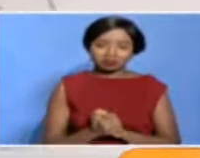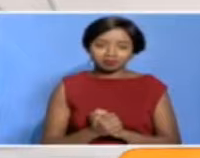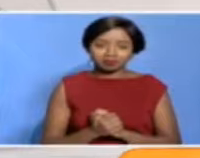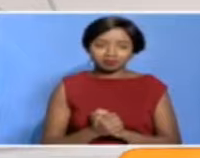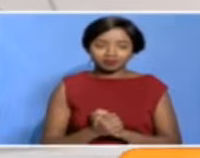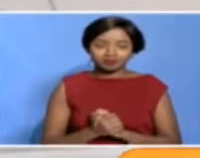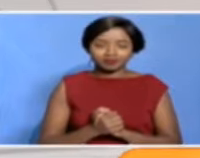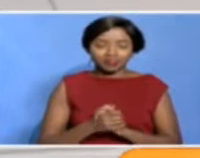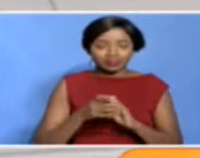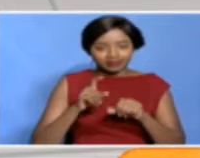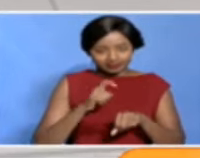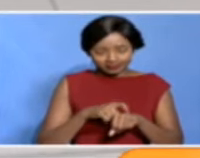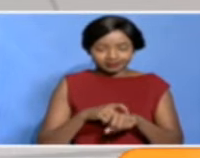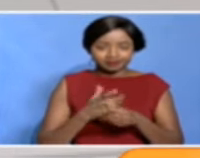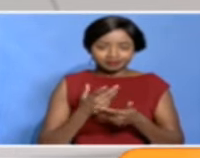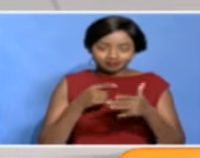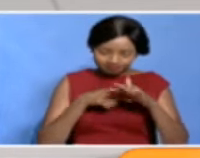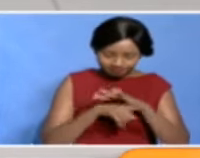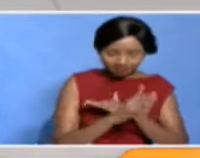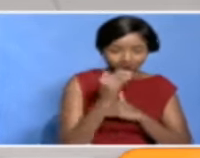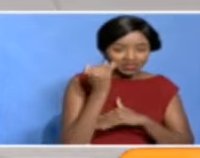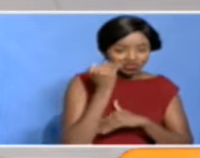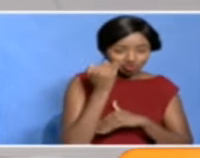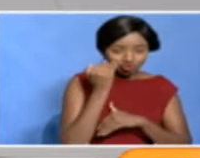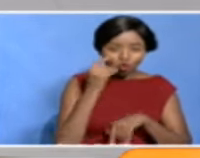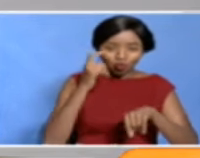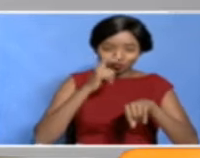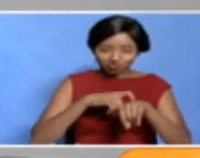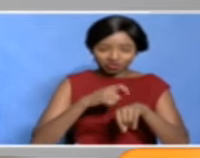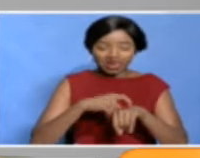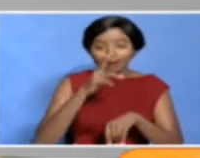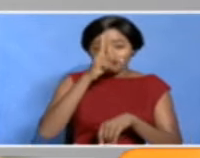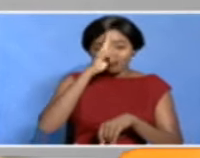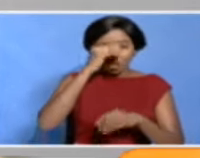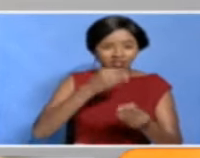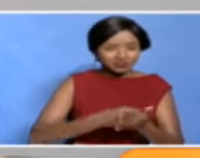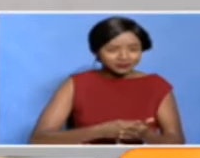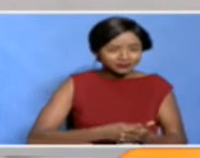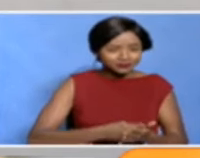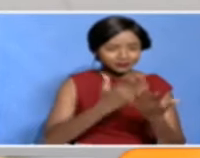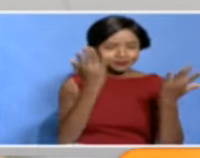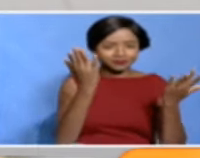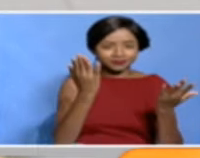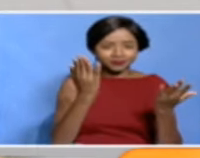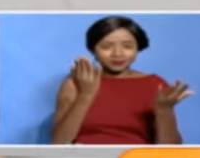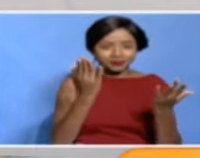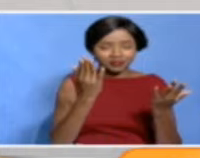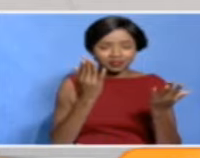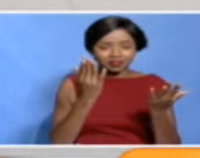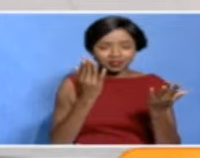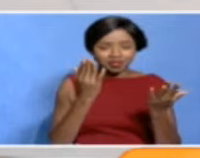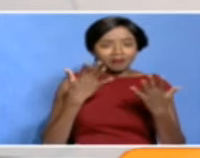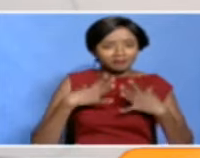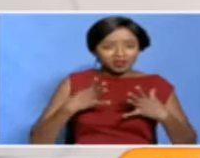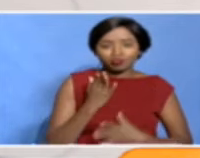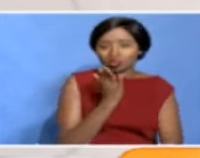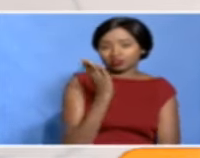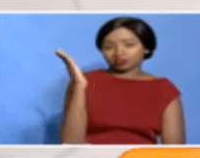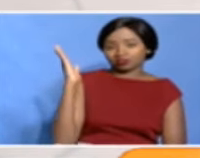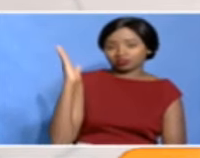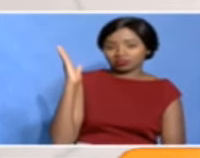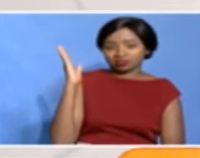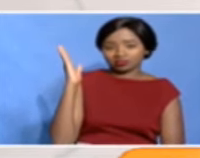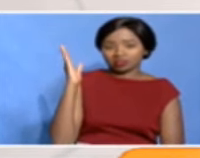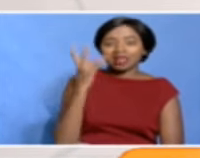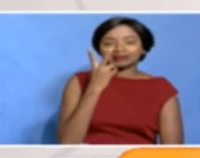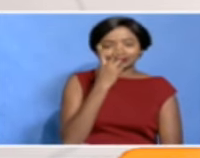We arrive in Isiolo just as police have circulated these photographs of suspects claimed to be terrorists. The story has become even